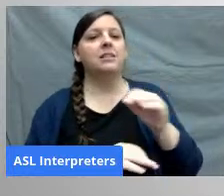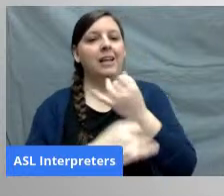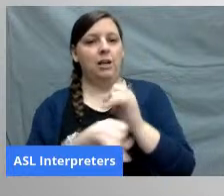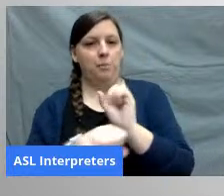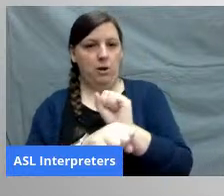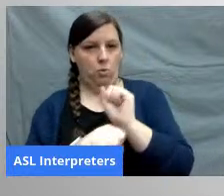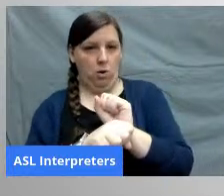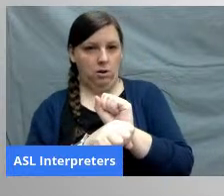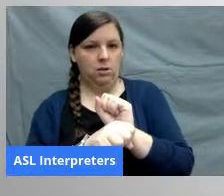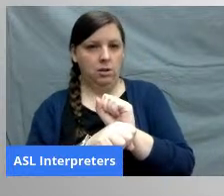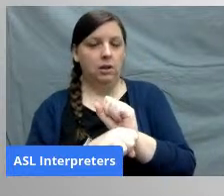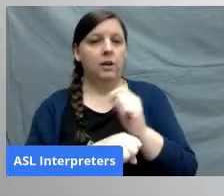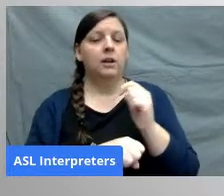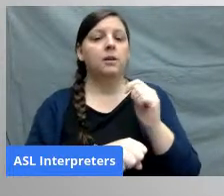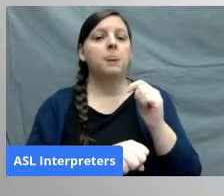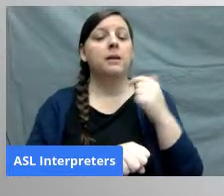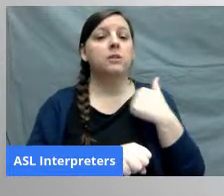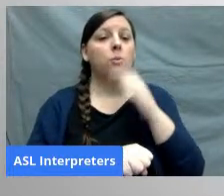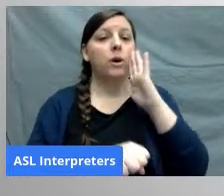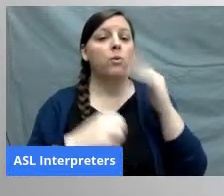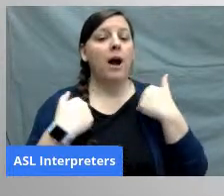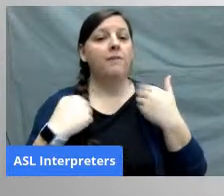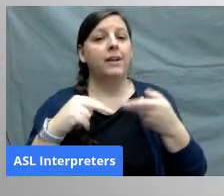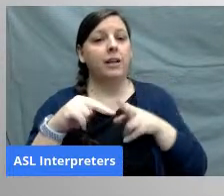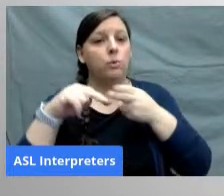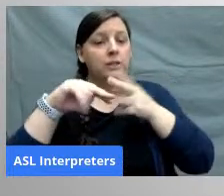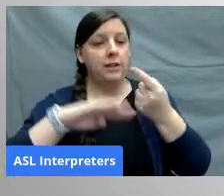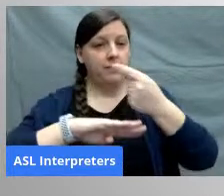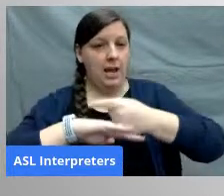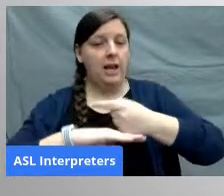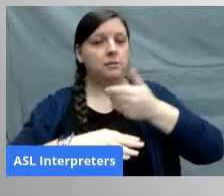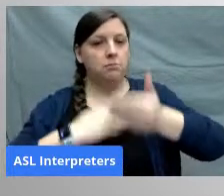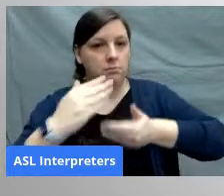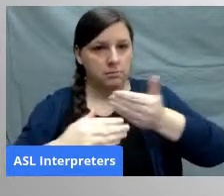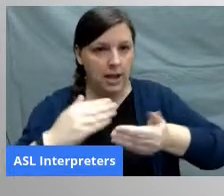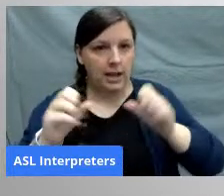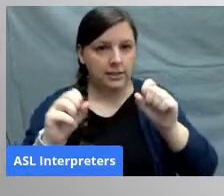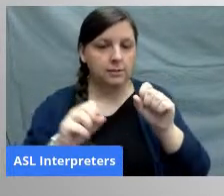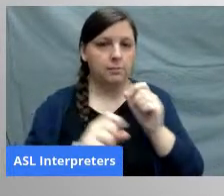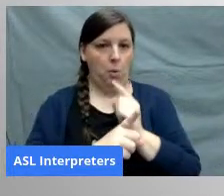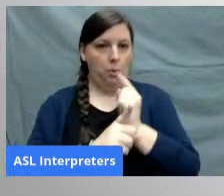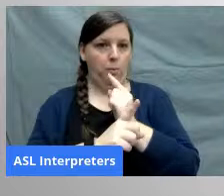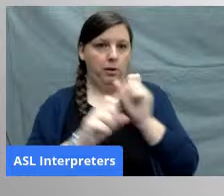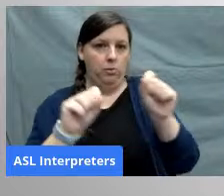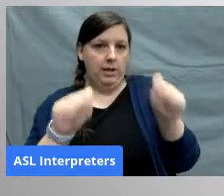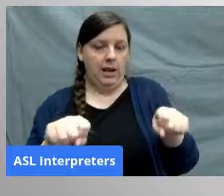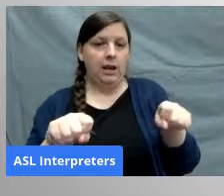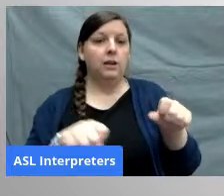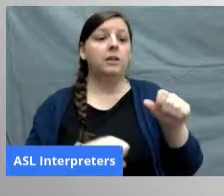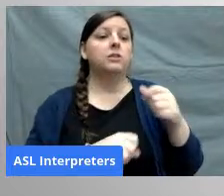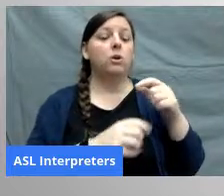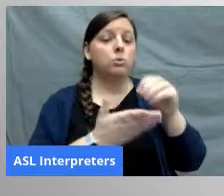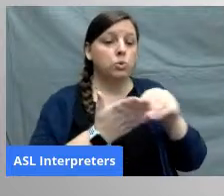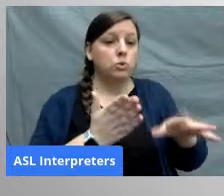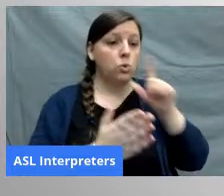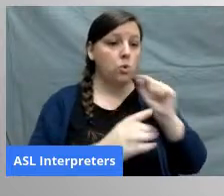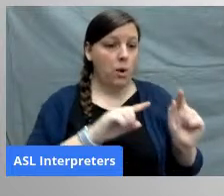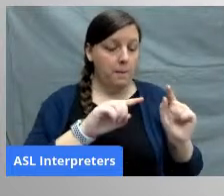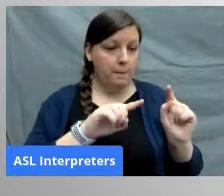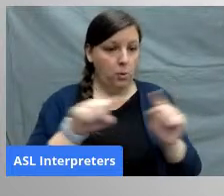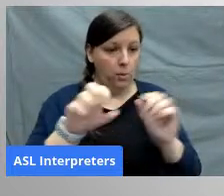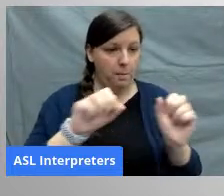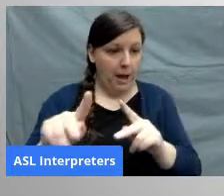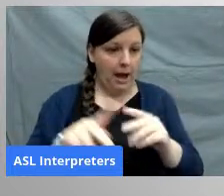appropriate. So those students that are attending just Monday, Tuesday, as we continue to look